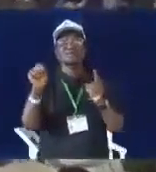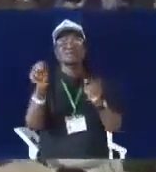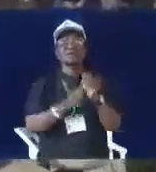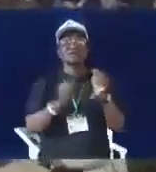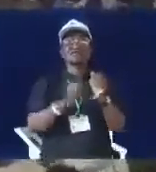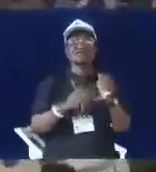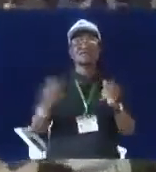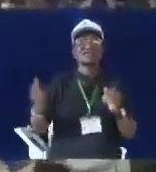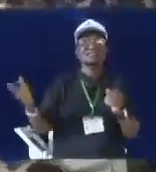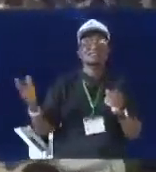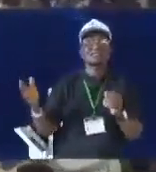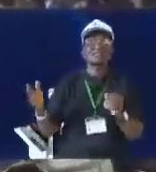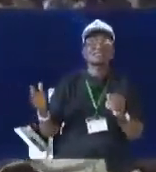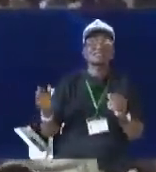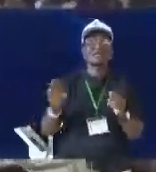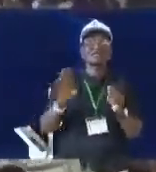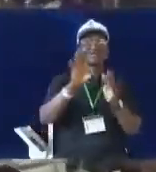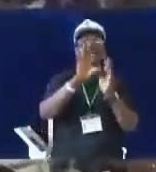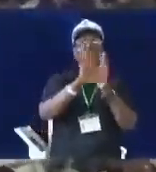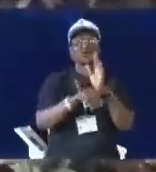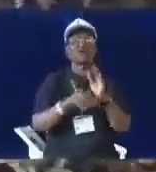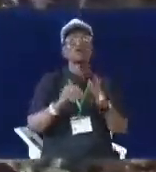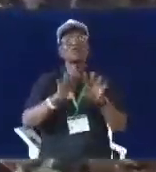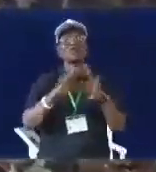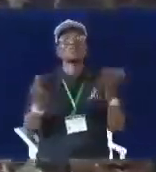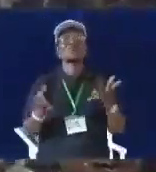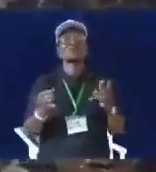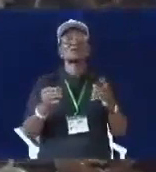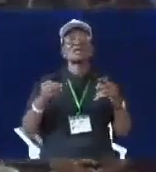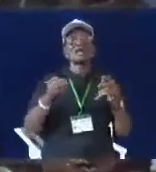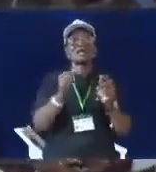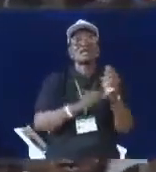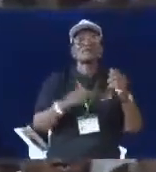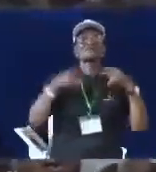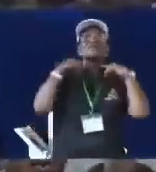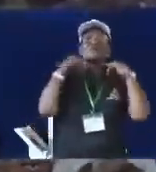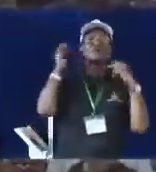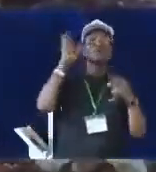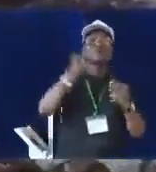Every prison door will be opened. Every yoke will be destroyed.